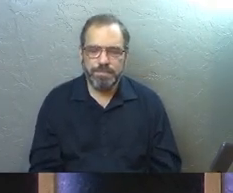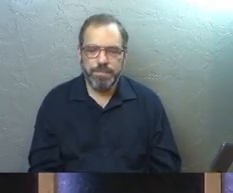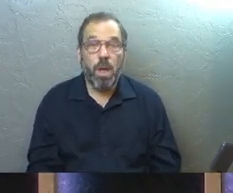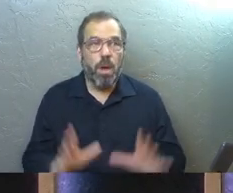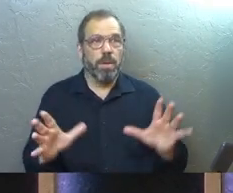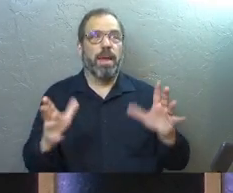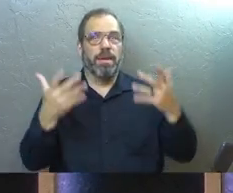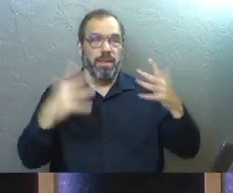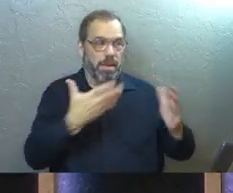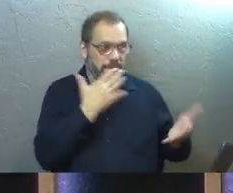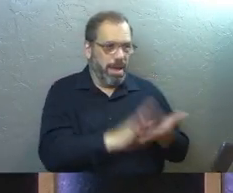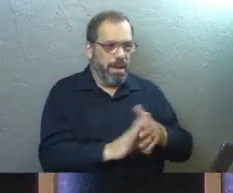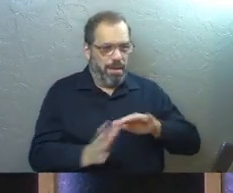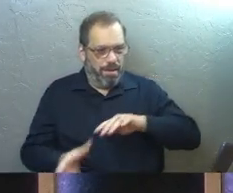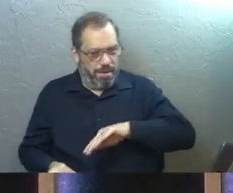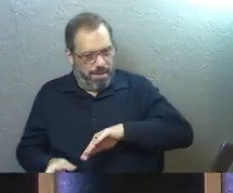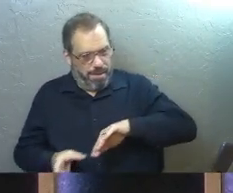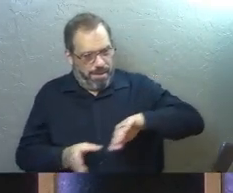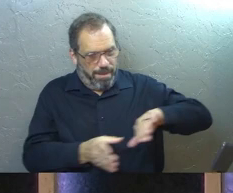Okay, that's all the bad.